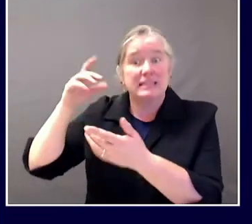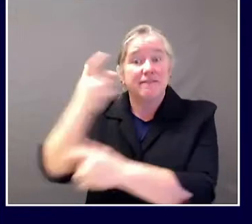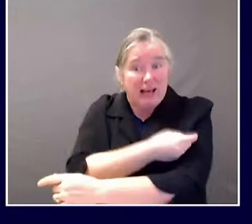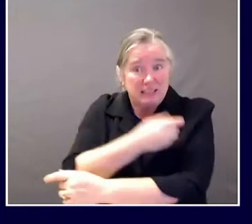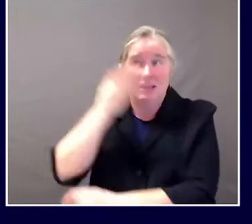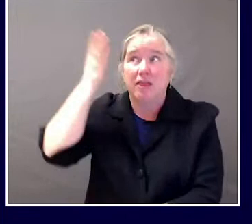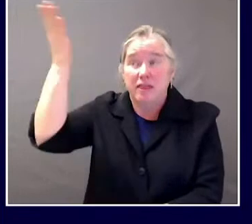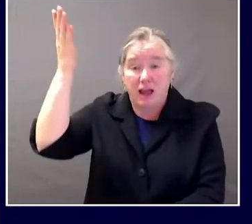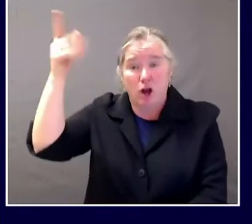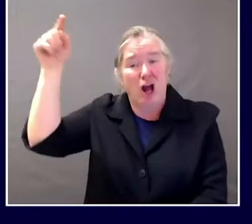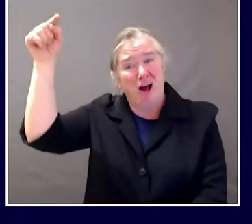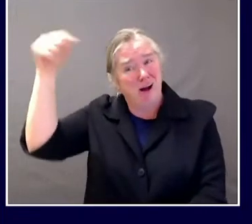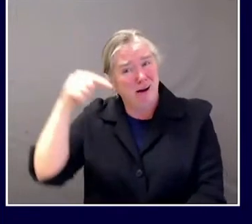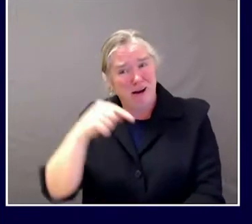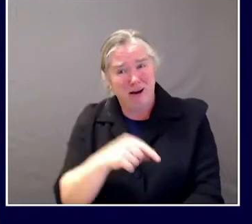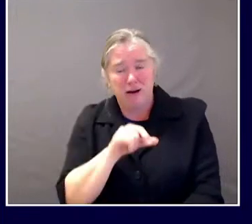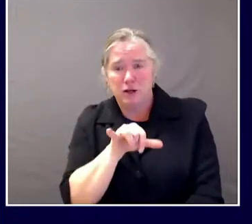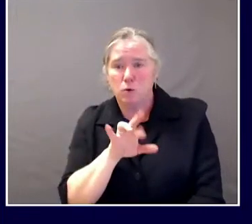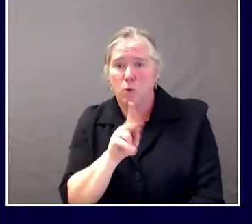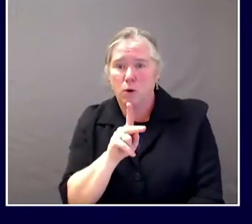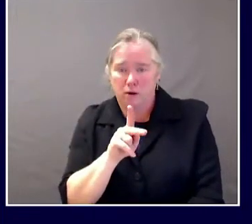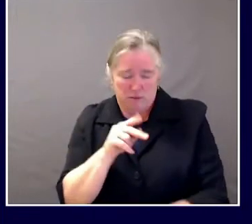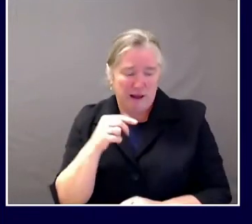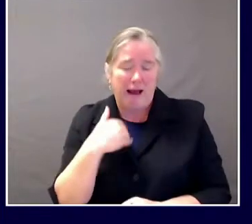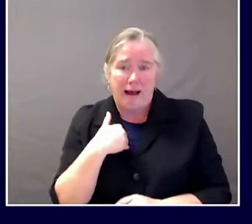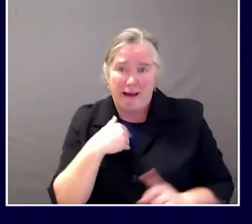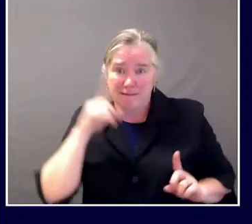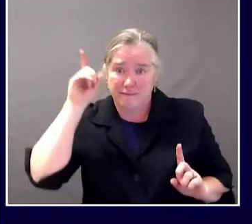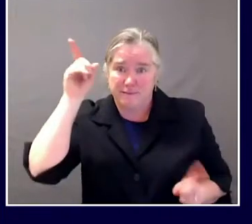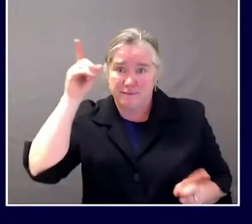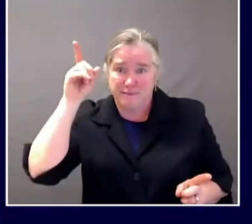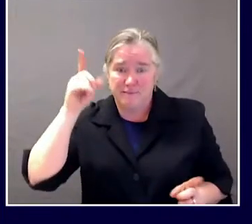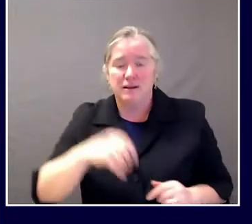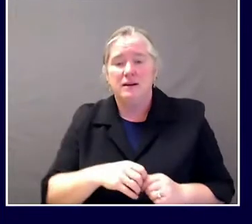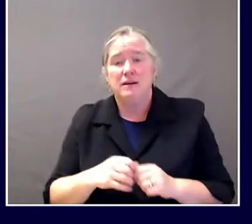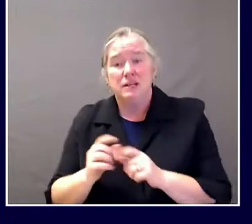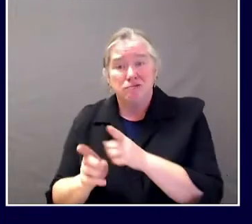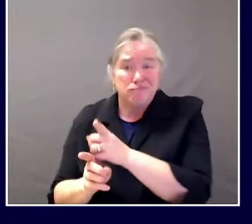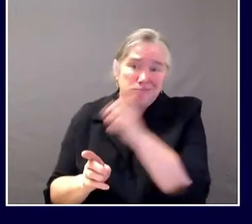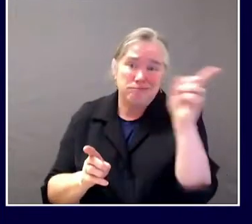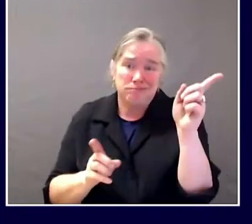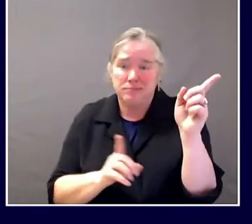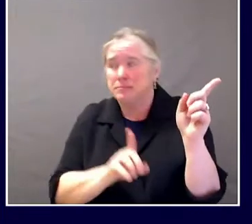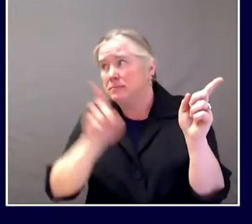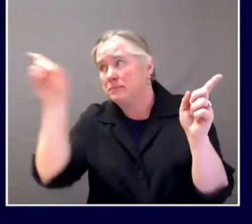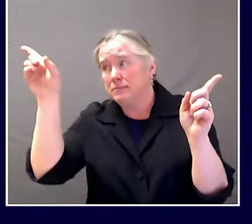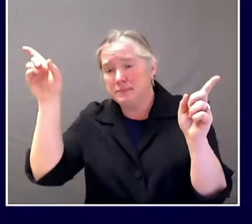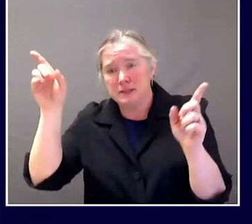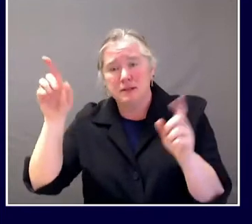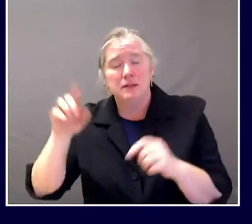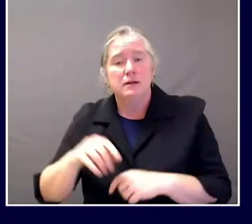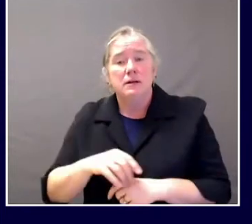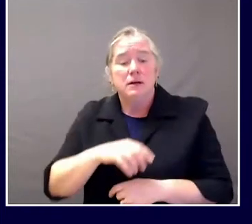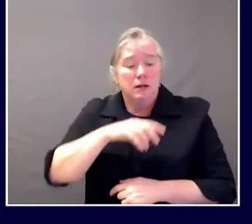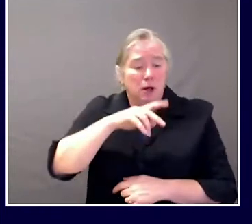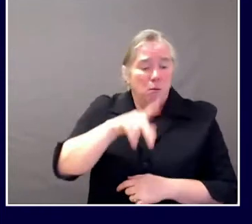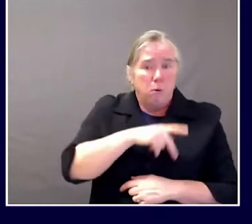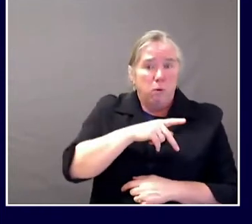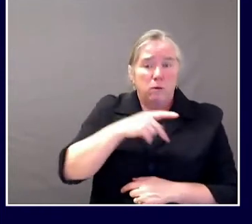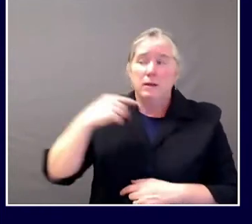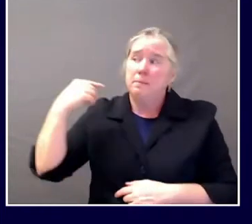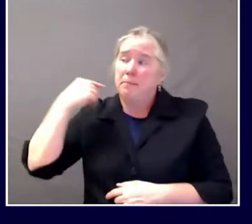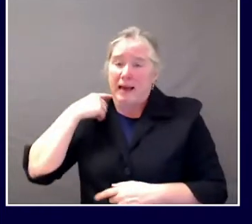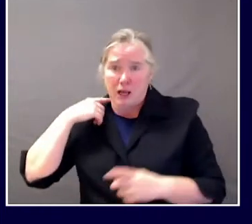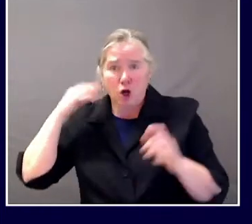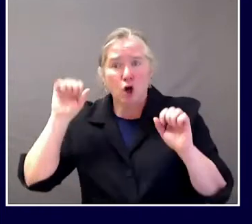vaccine. Can they match the throughput that large tertiary care centers in Portland and Bangor can? No.